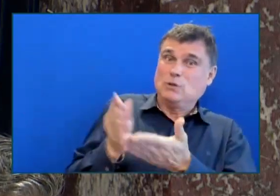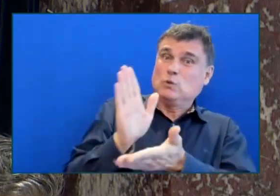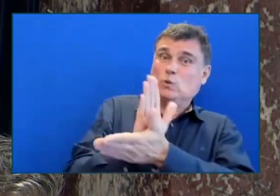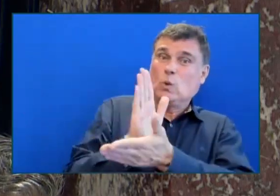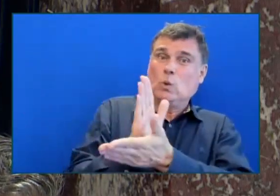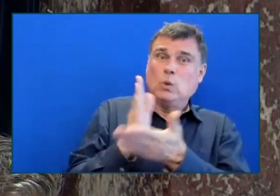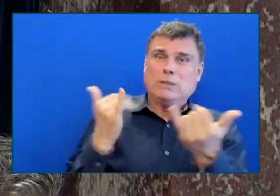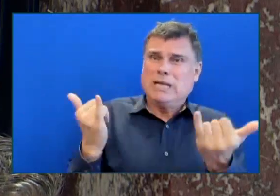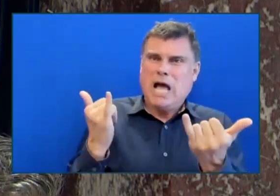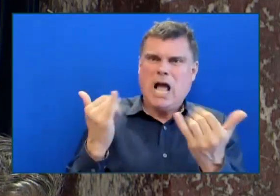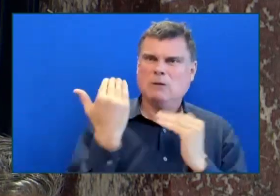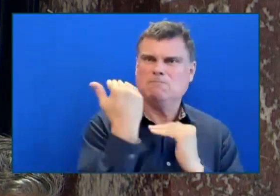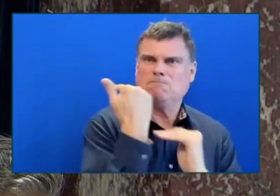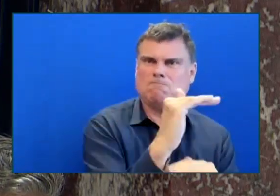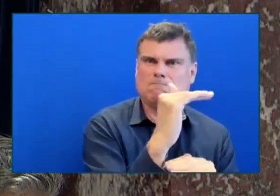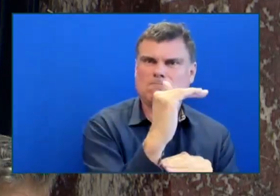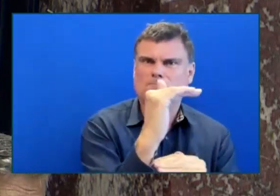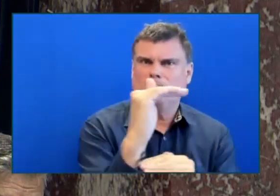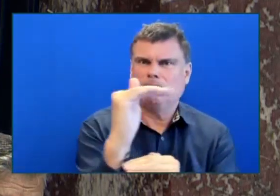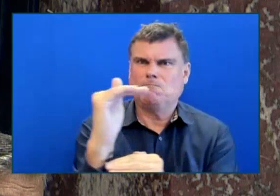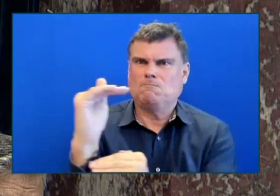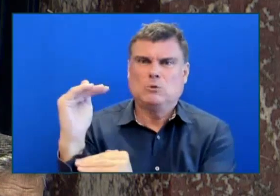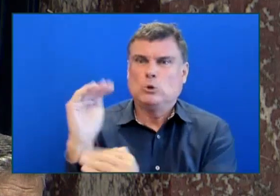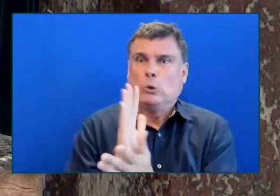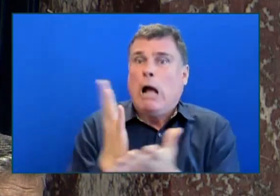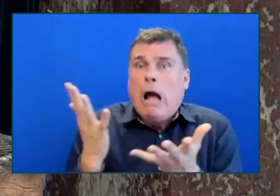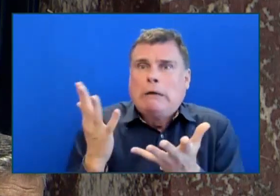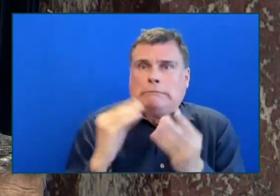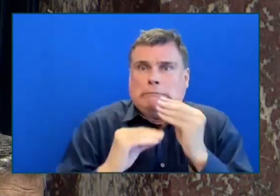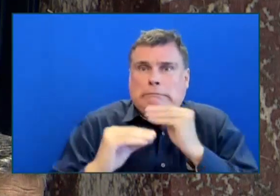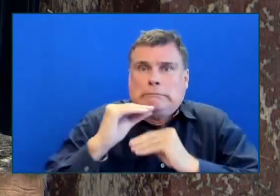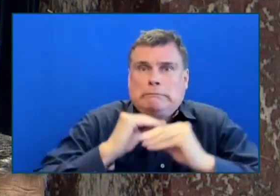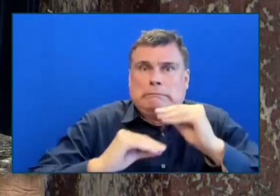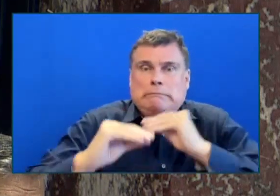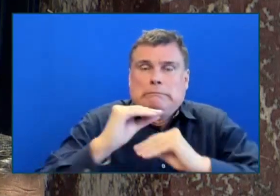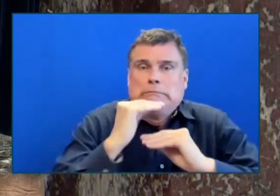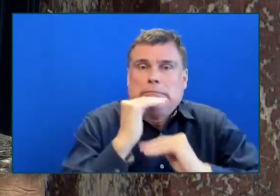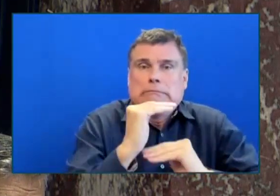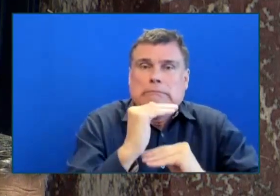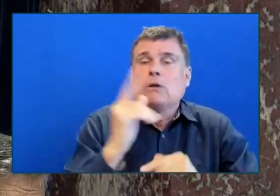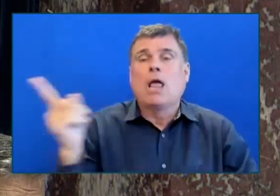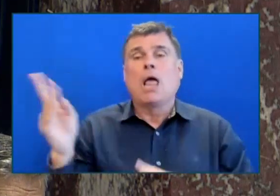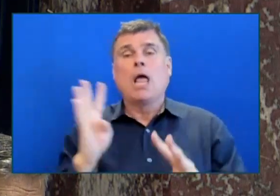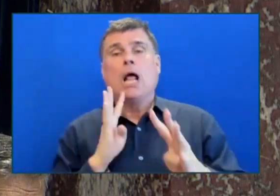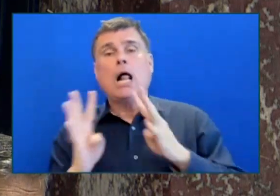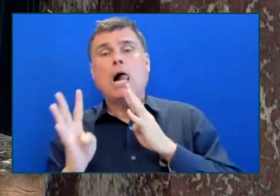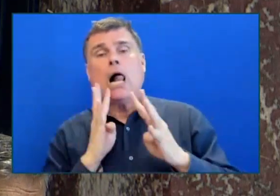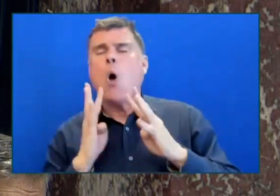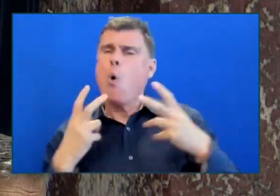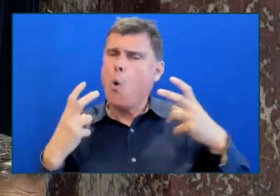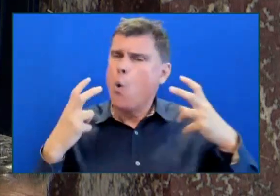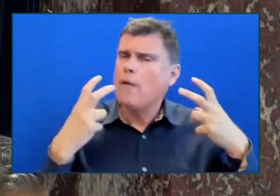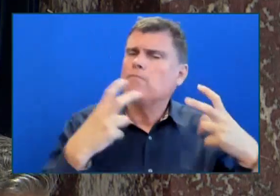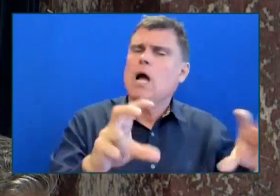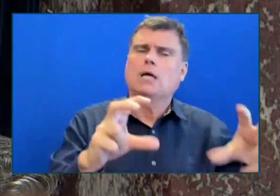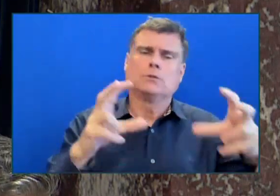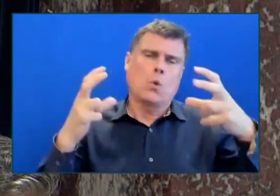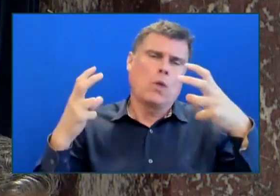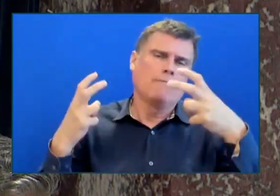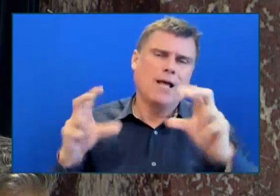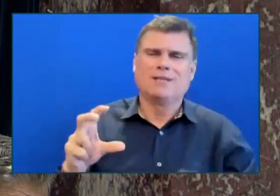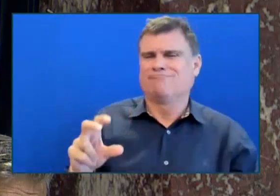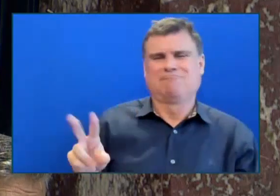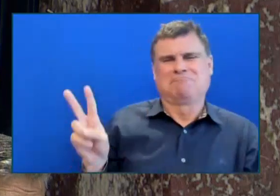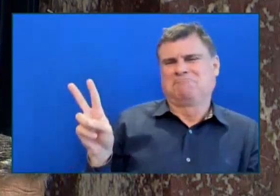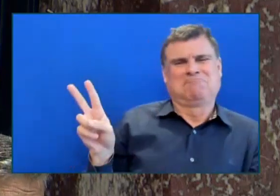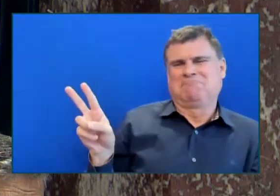record investments that have been made under this BC NDP government, but those, Mr. Speaker, are disingenuous. The court required